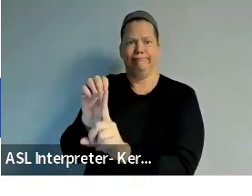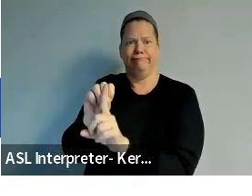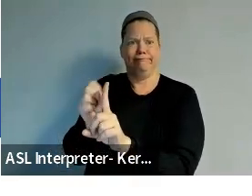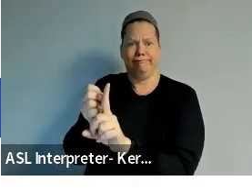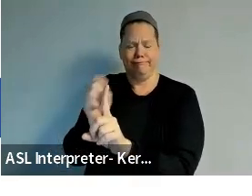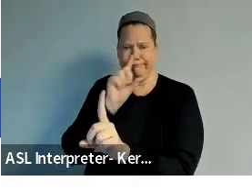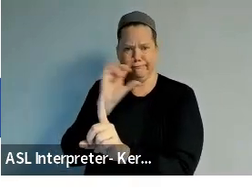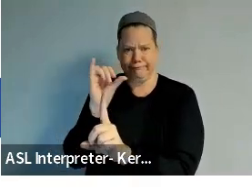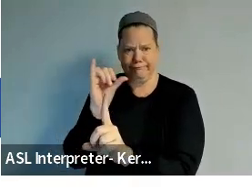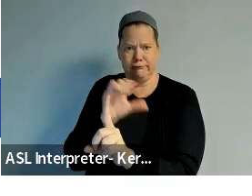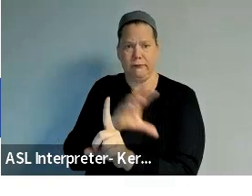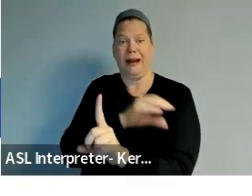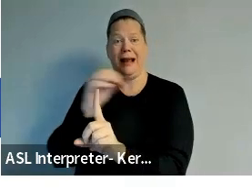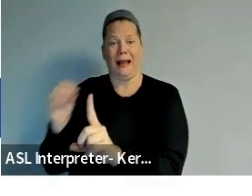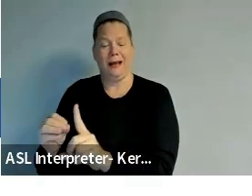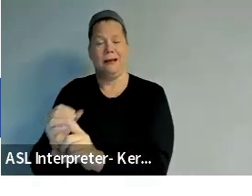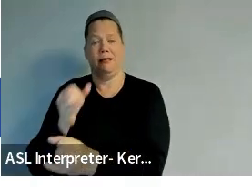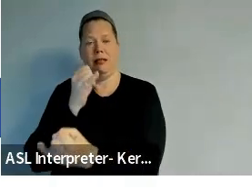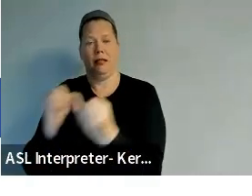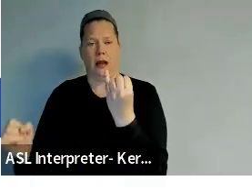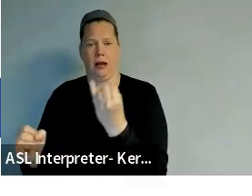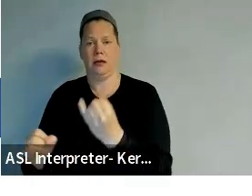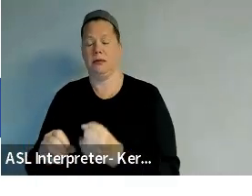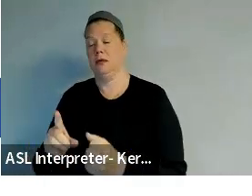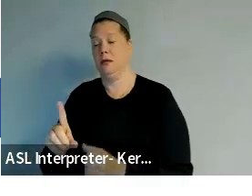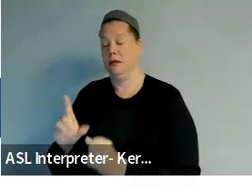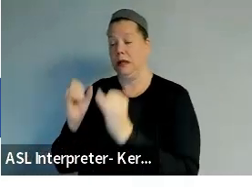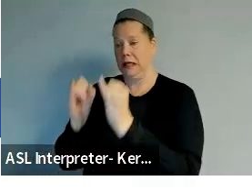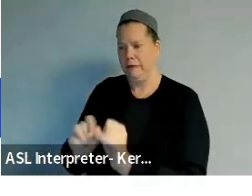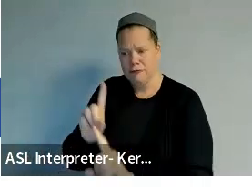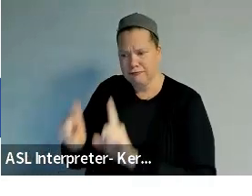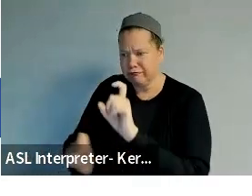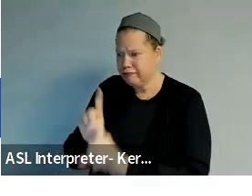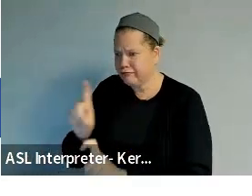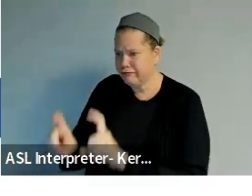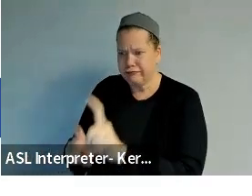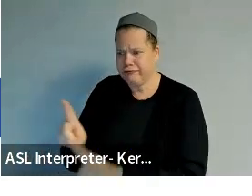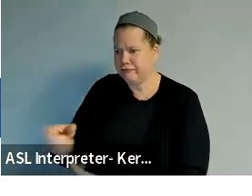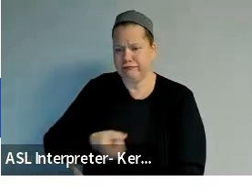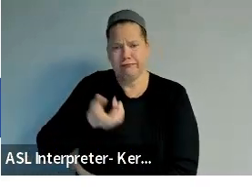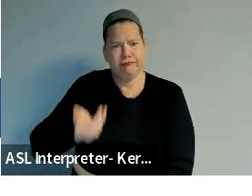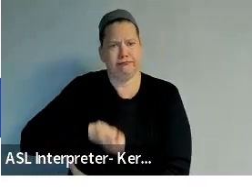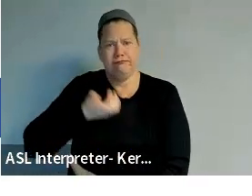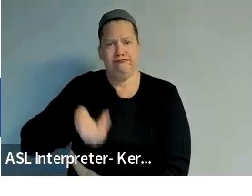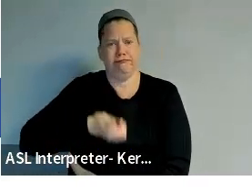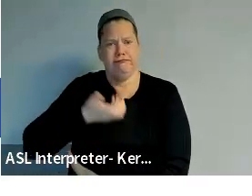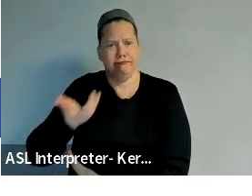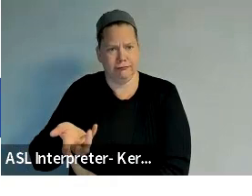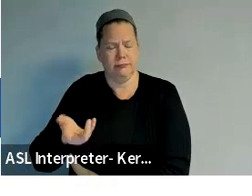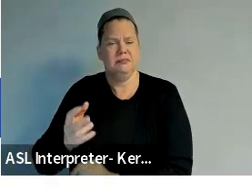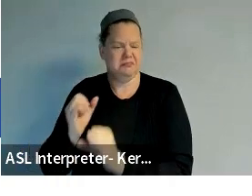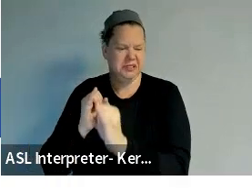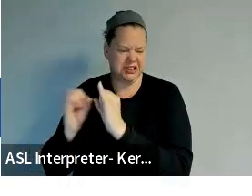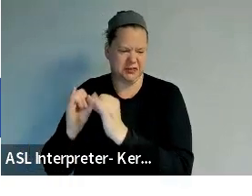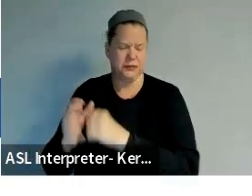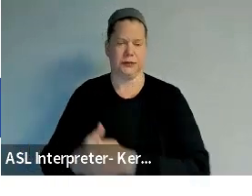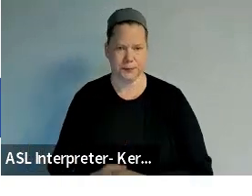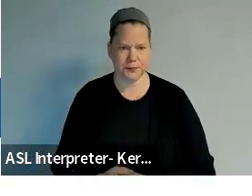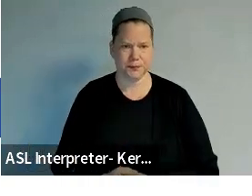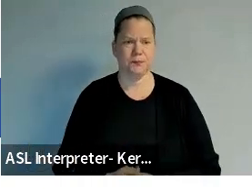We will discuss the content of each screen in more detail when we do our walkthrough in HCSIS.